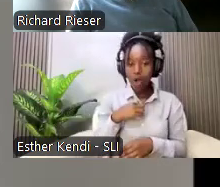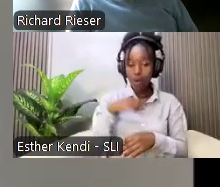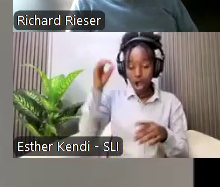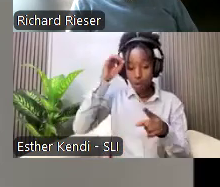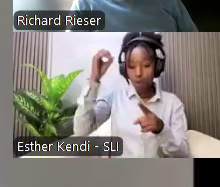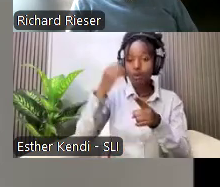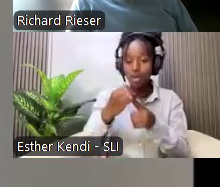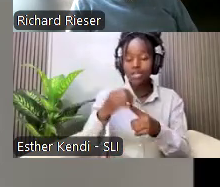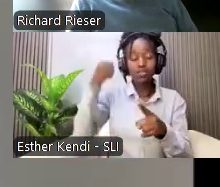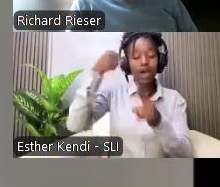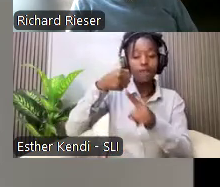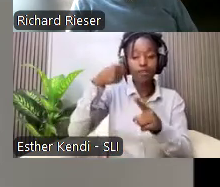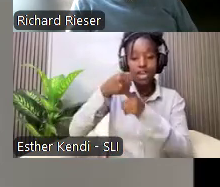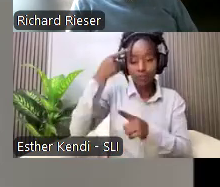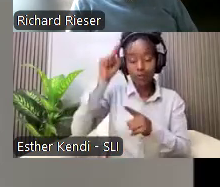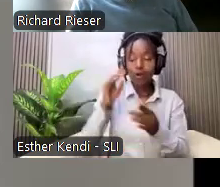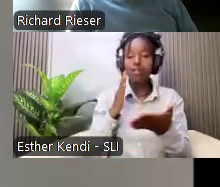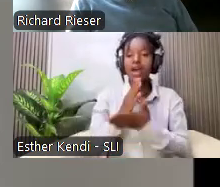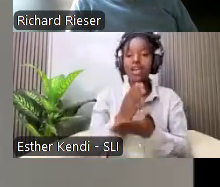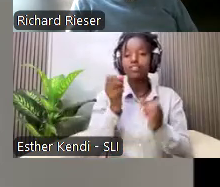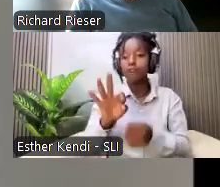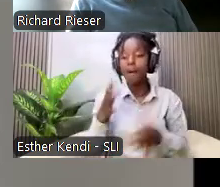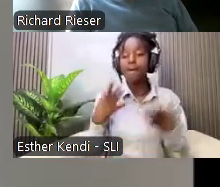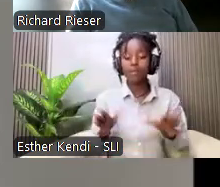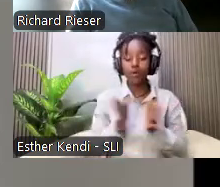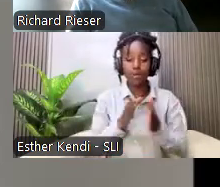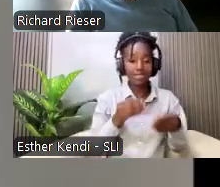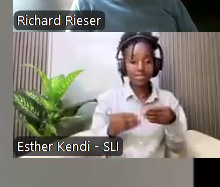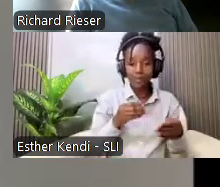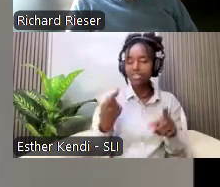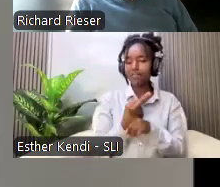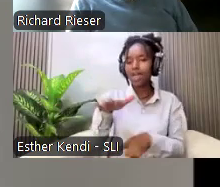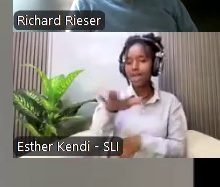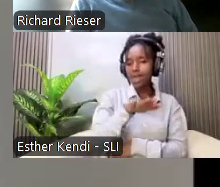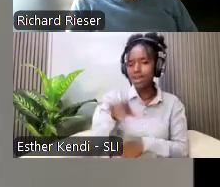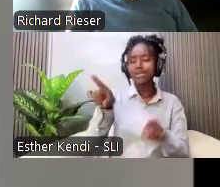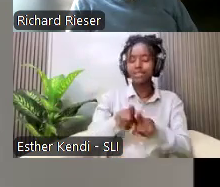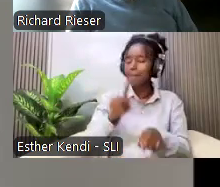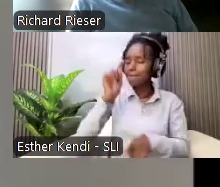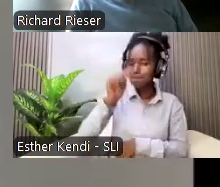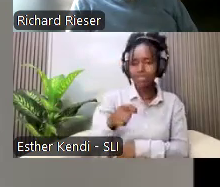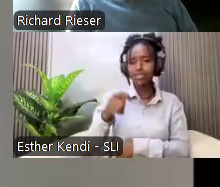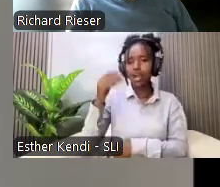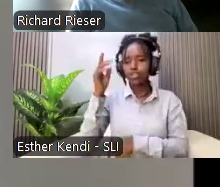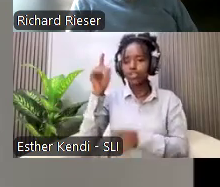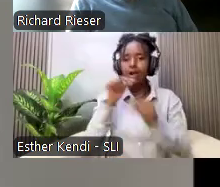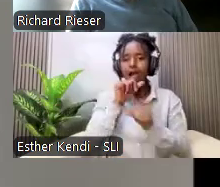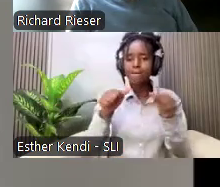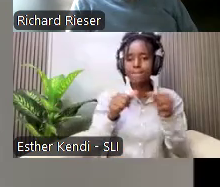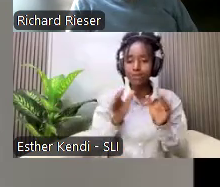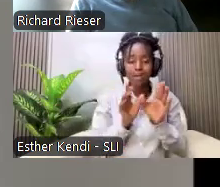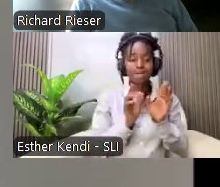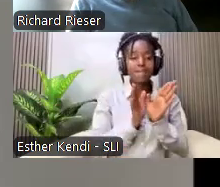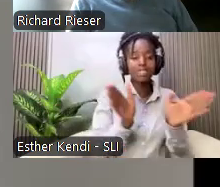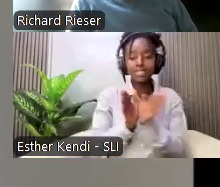right of disabled people across the Commonwealth, but it's crucial that we recognize the diversity within